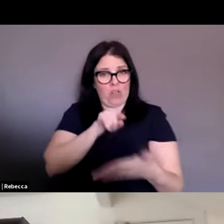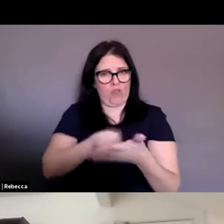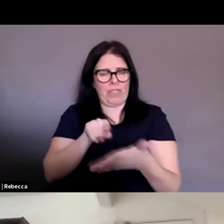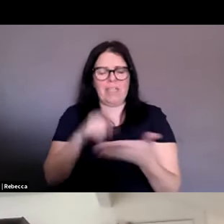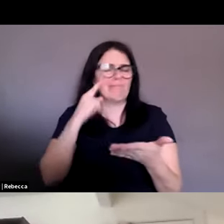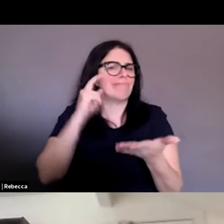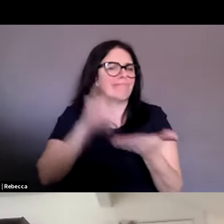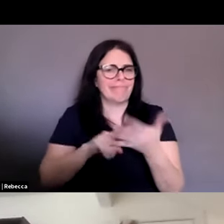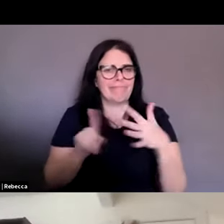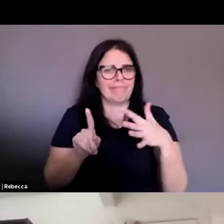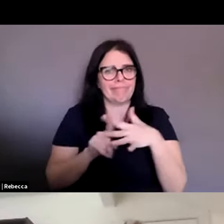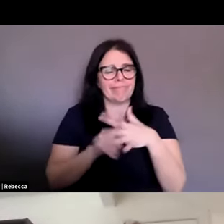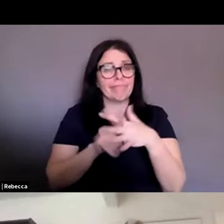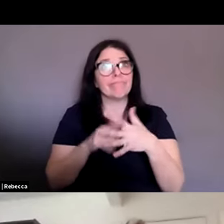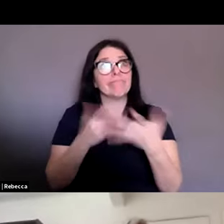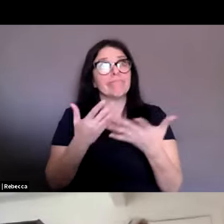rates of